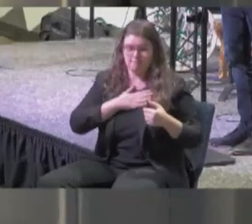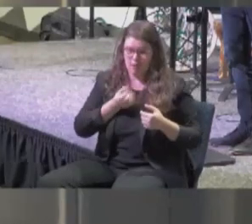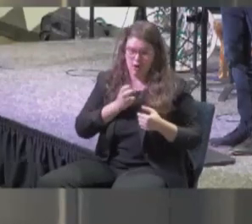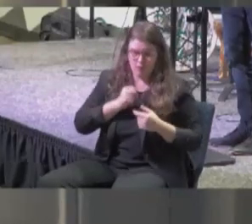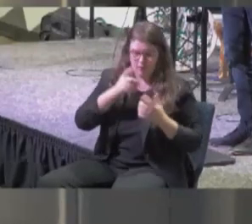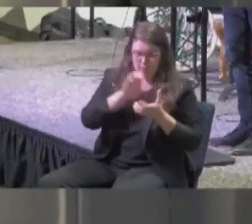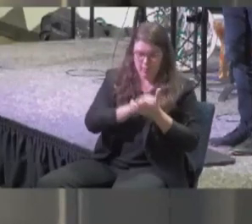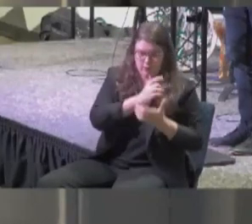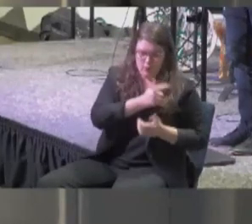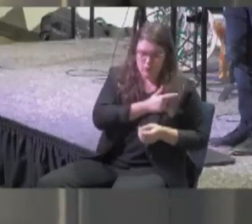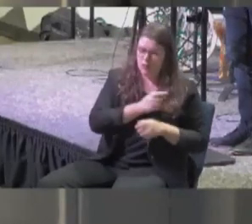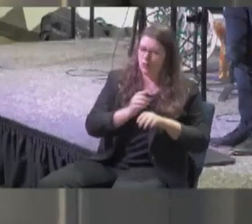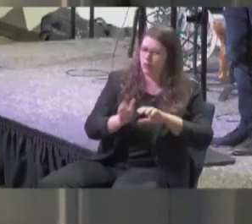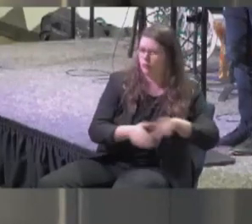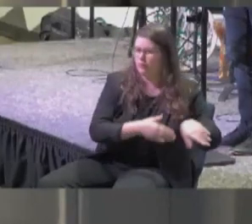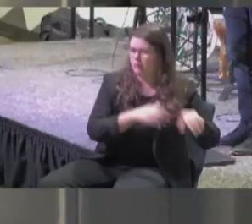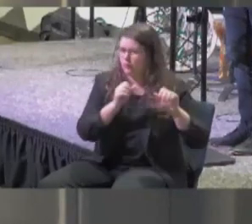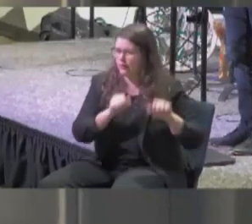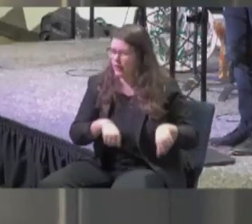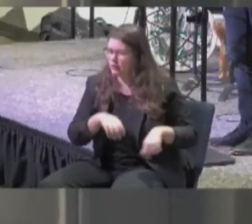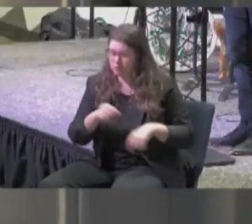My second criterion is equivalence.